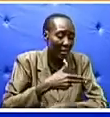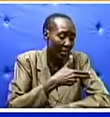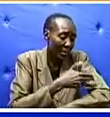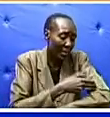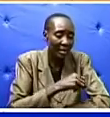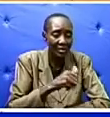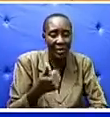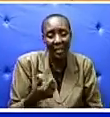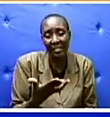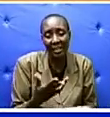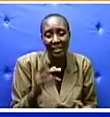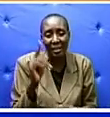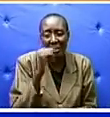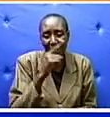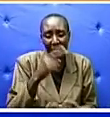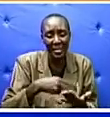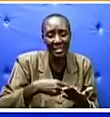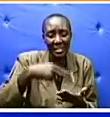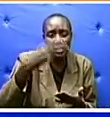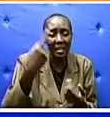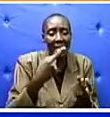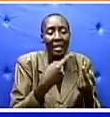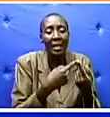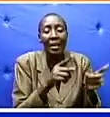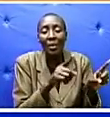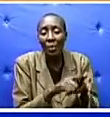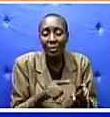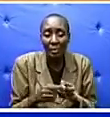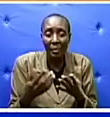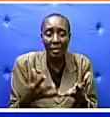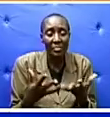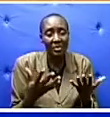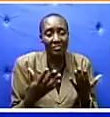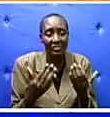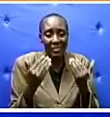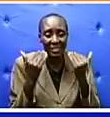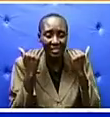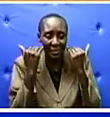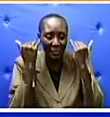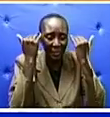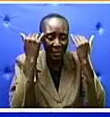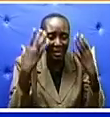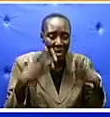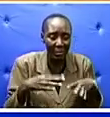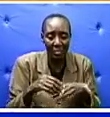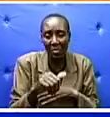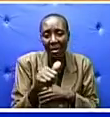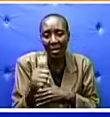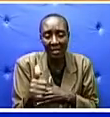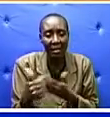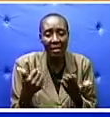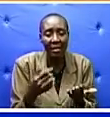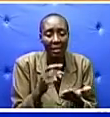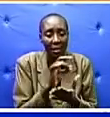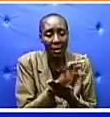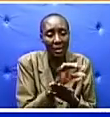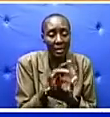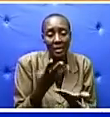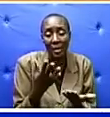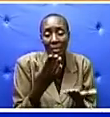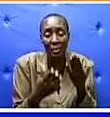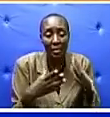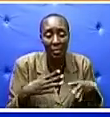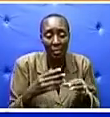the risk is high. And then there's the desperation of maybe, as he was saying, most people lost their jobs. Like, let's assume the people who work in the